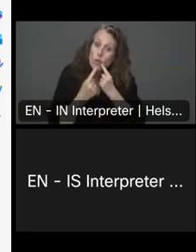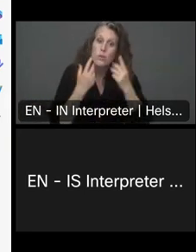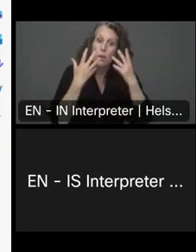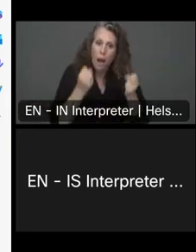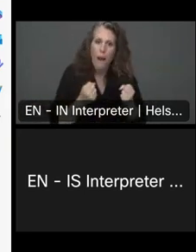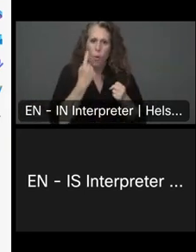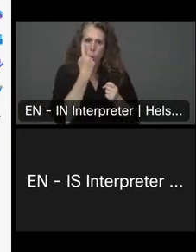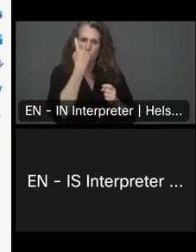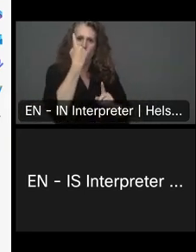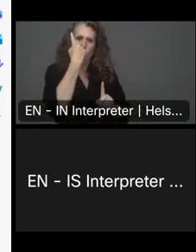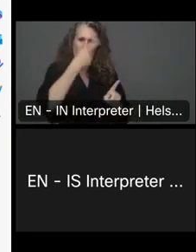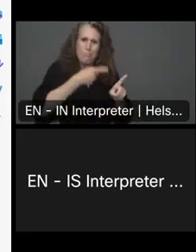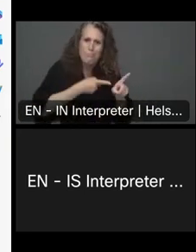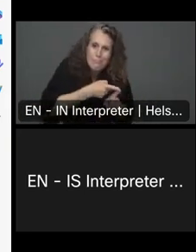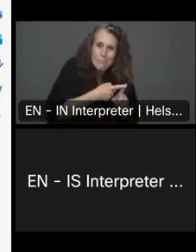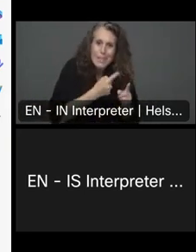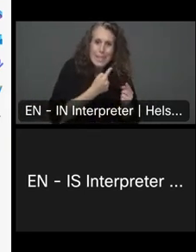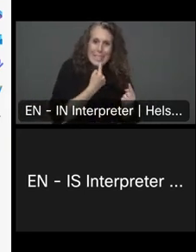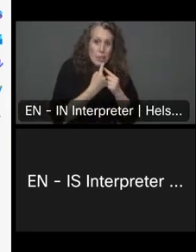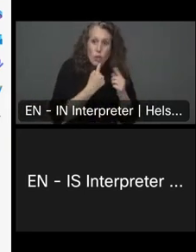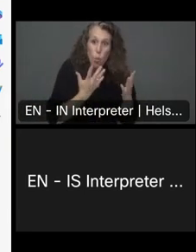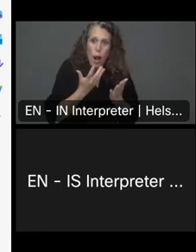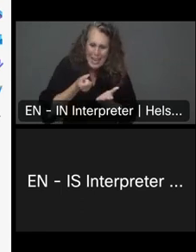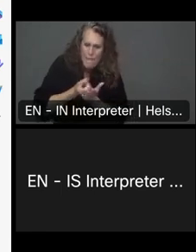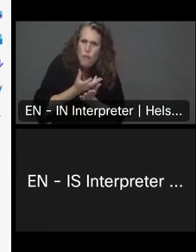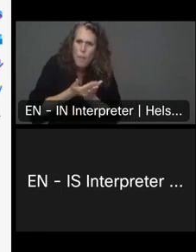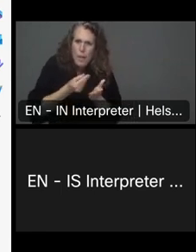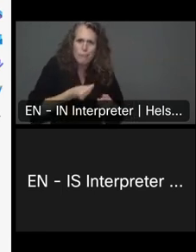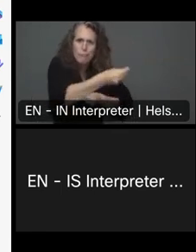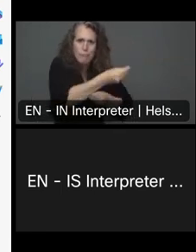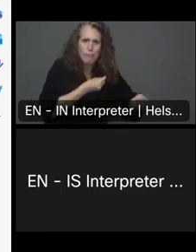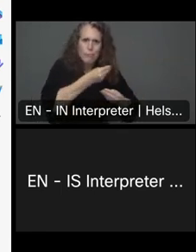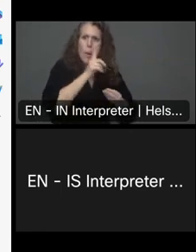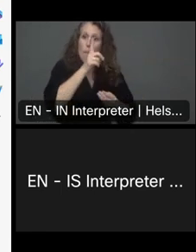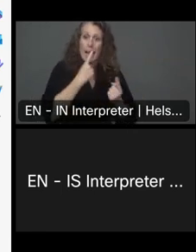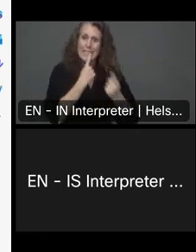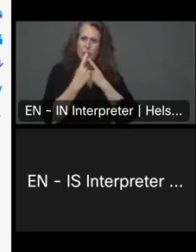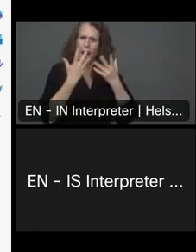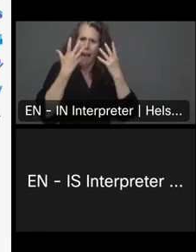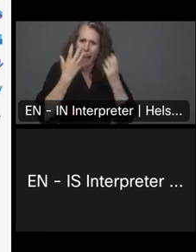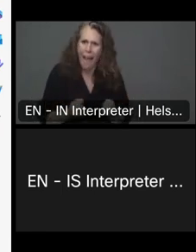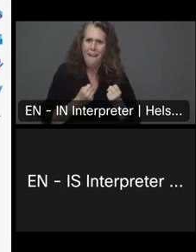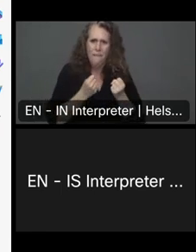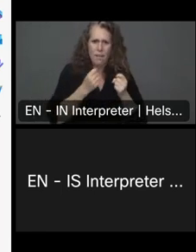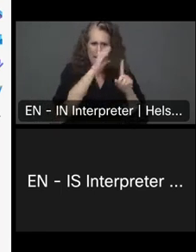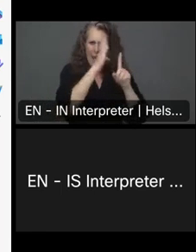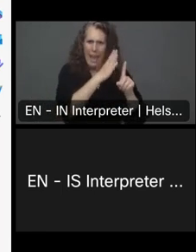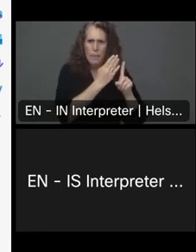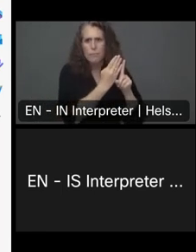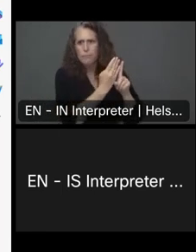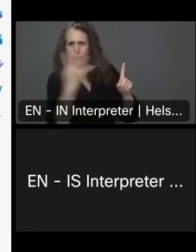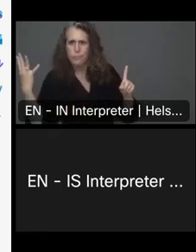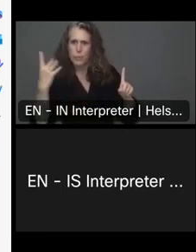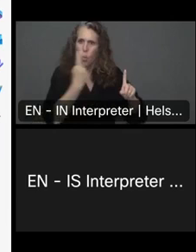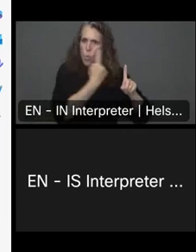discourse is the exchange of information. But what if discourse is not limited